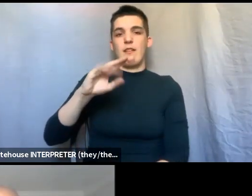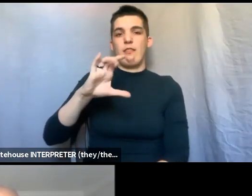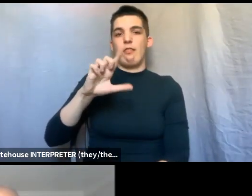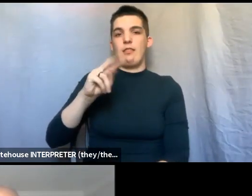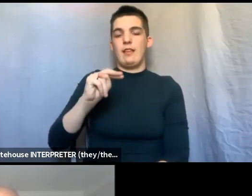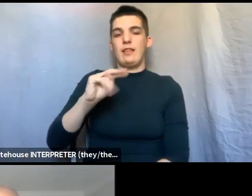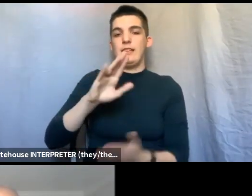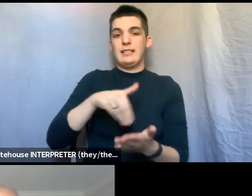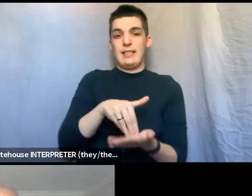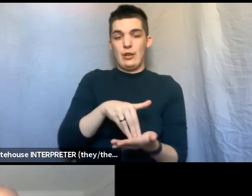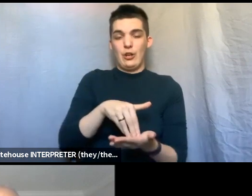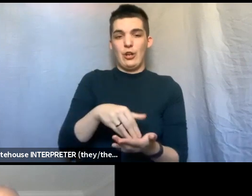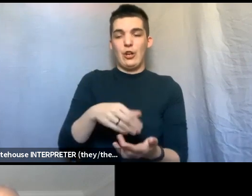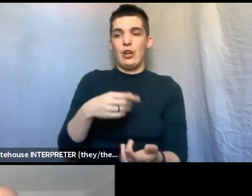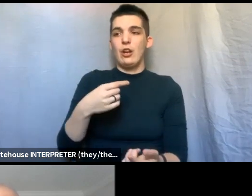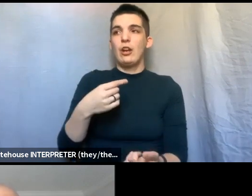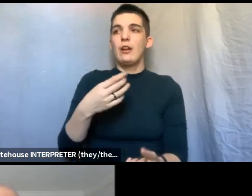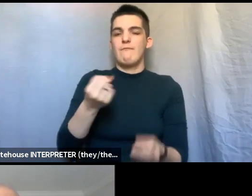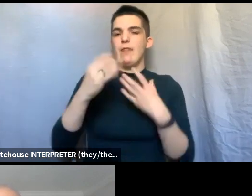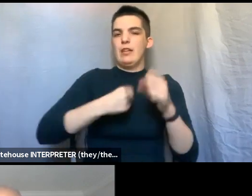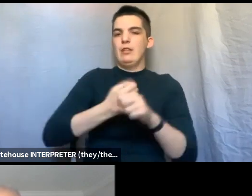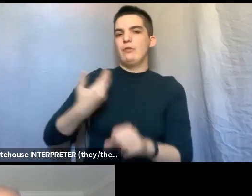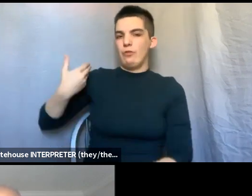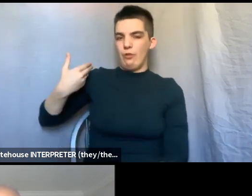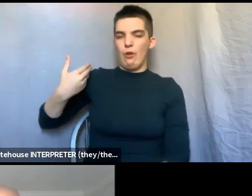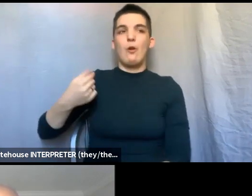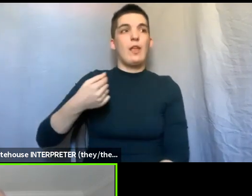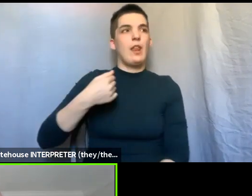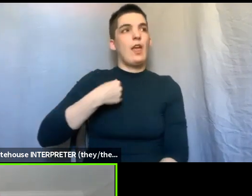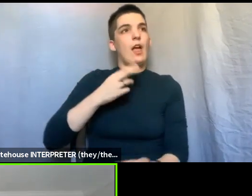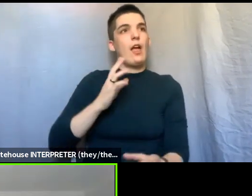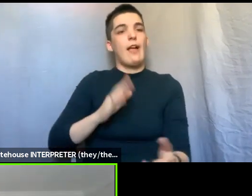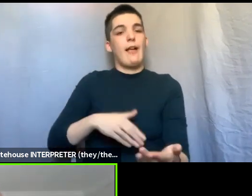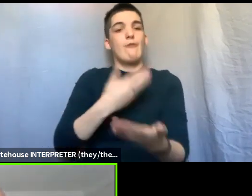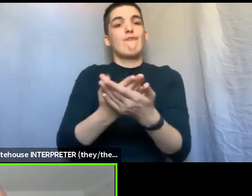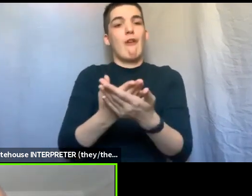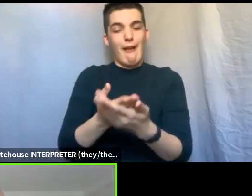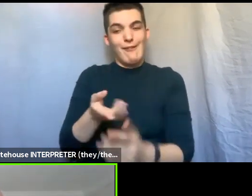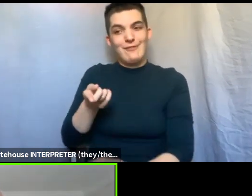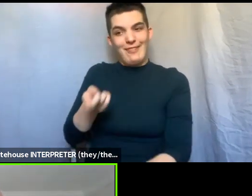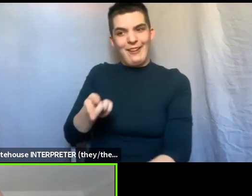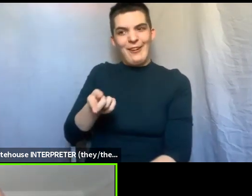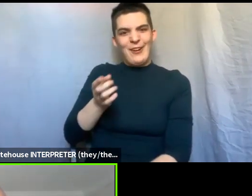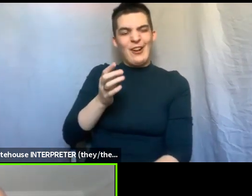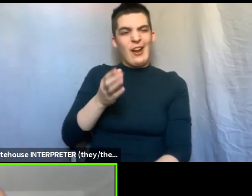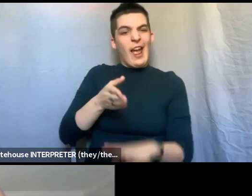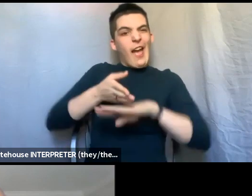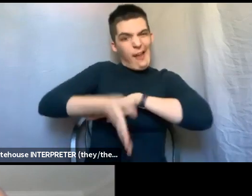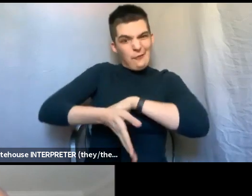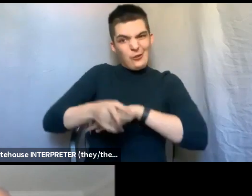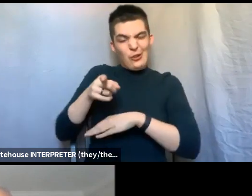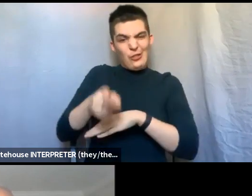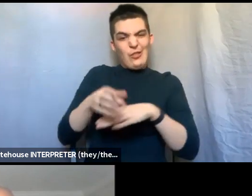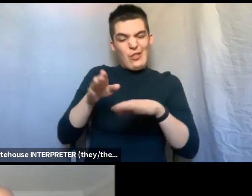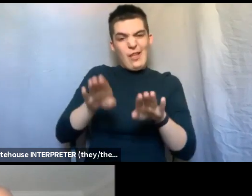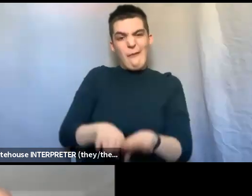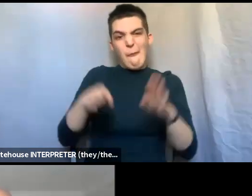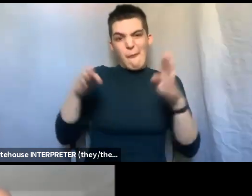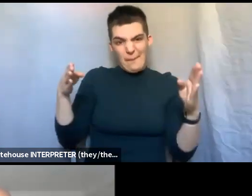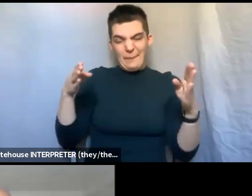the theater had been closed for 8 years. God, I've forgotten that too. Lincoln Center Theater was considered a